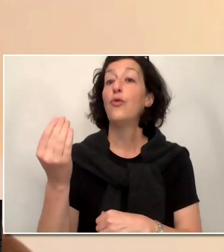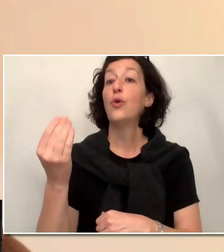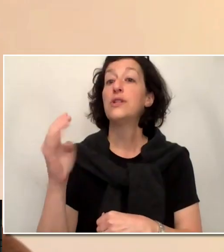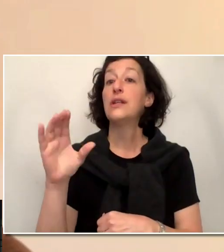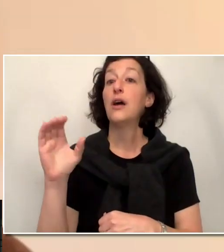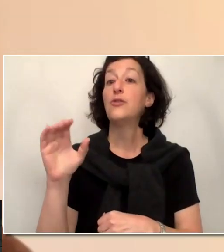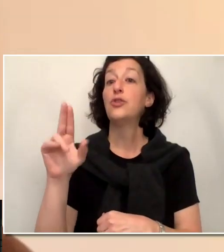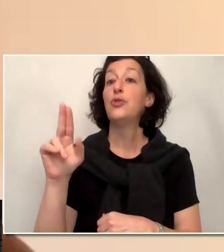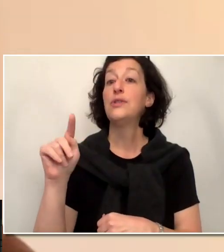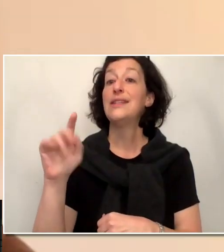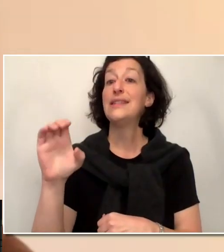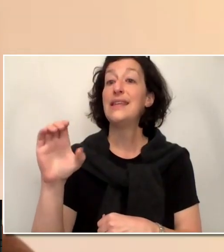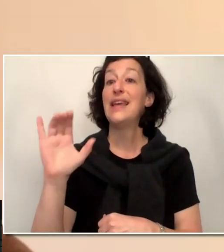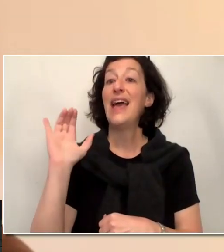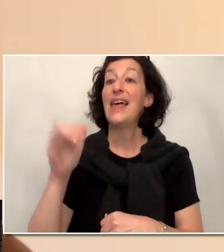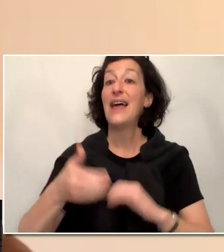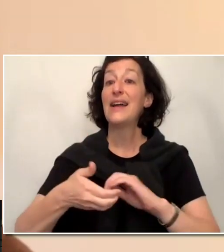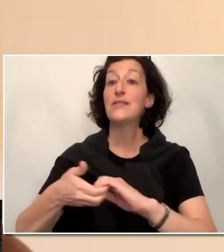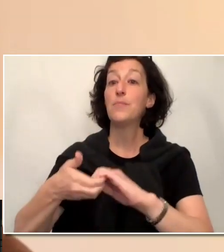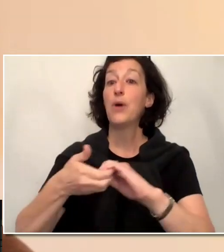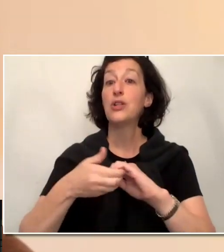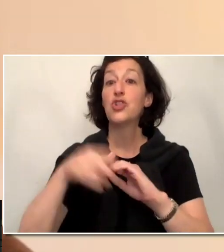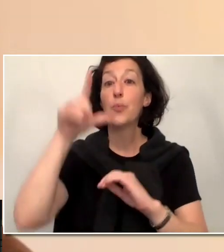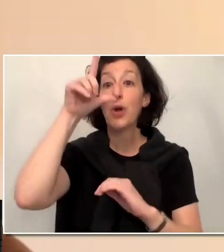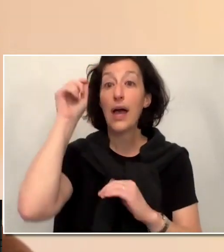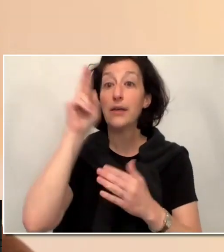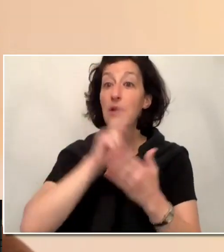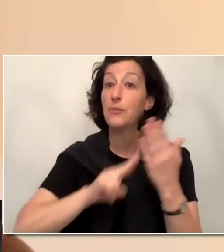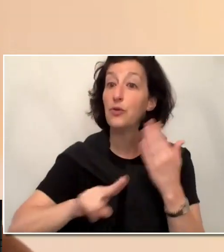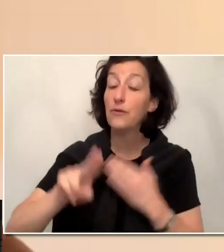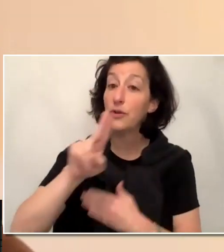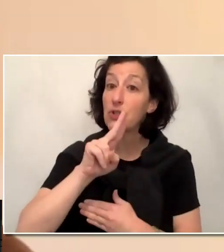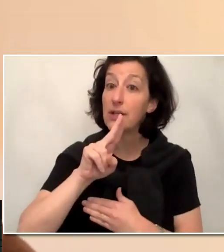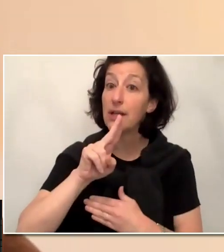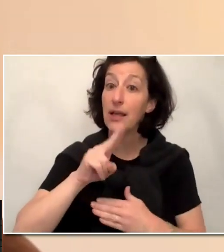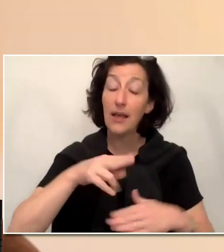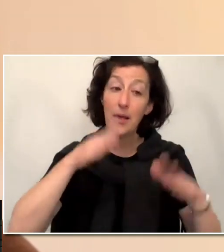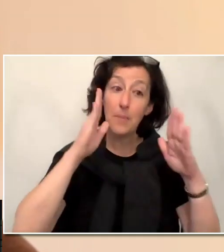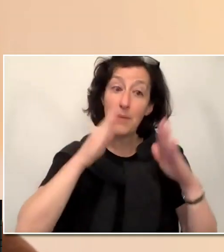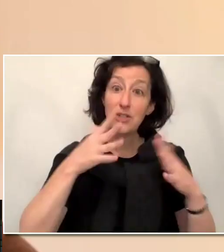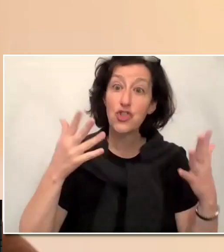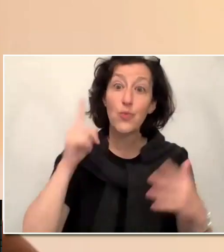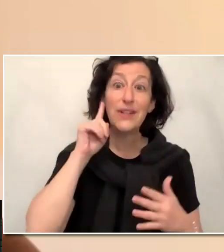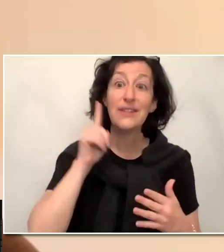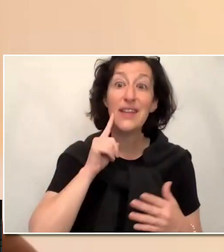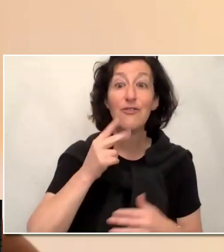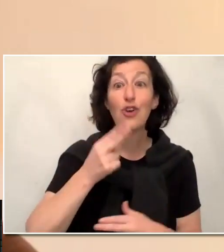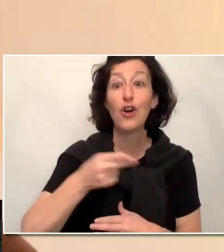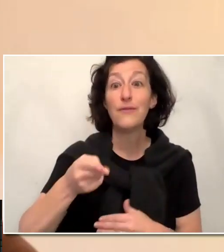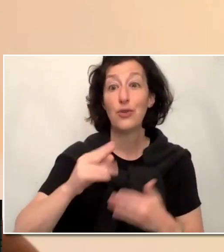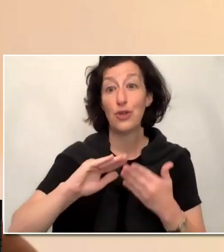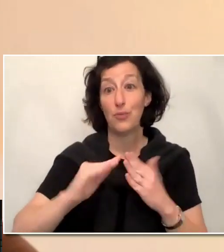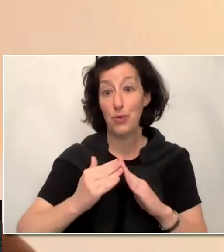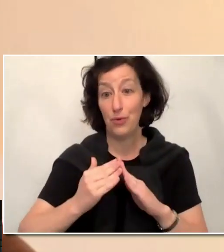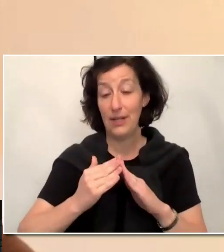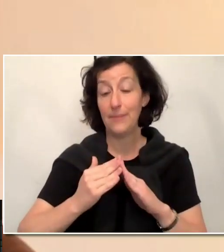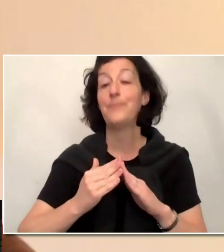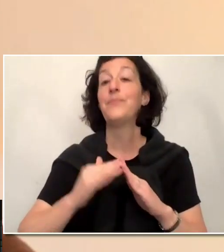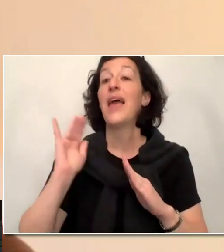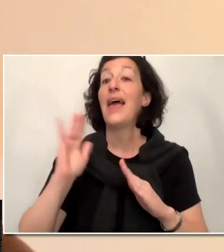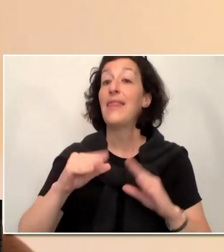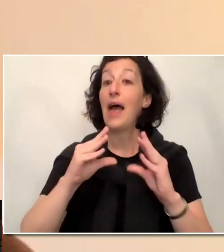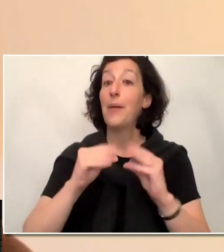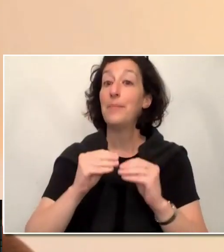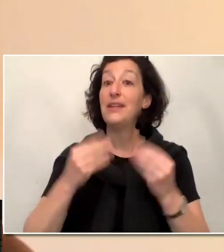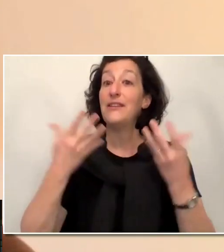Gallaudet University, and it's going to focus on both on the deaf and the hard of hearing community. After that, we will have